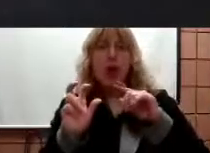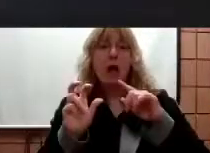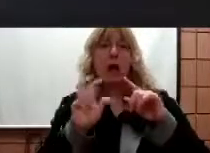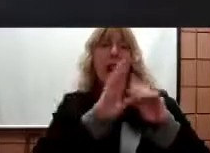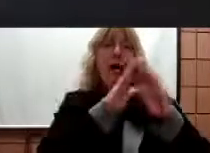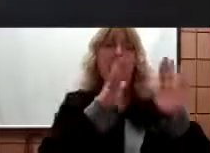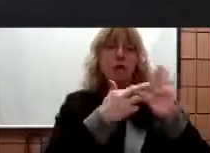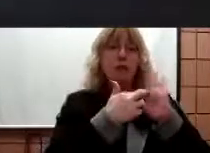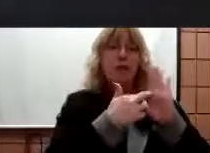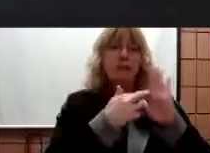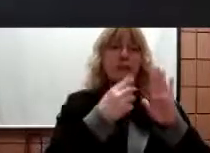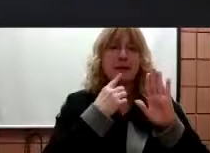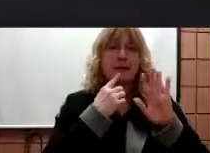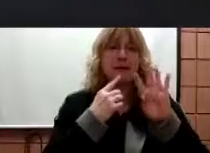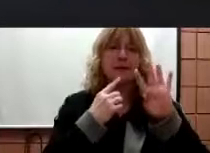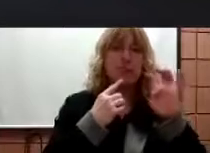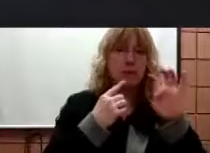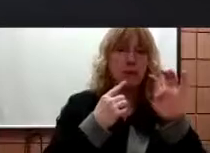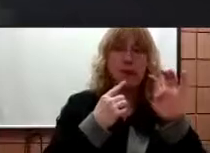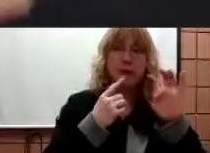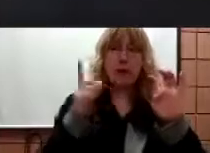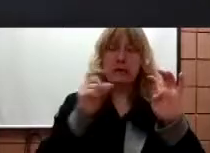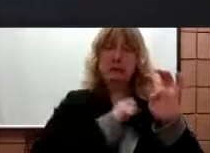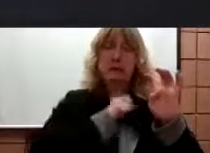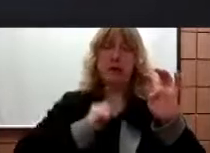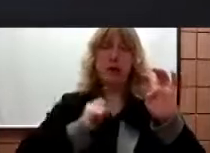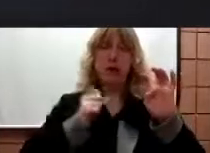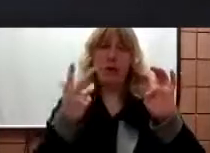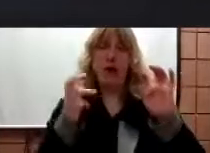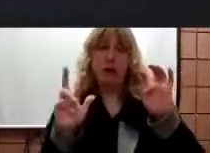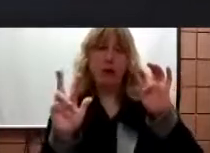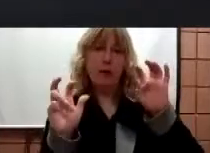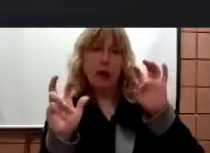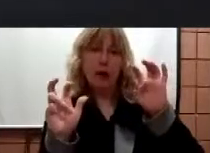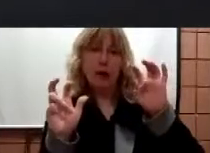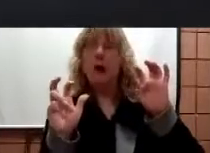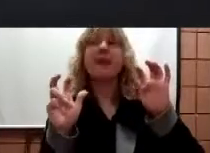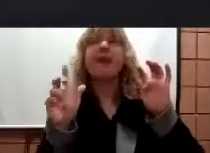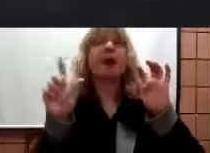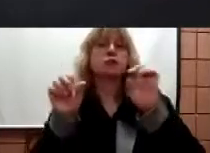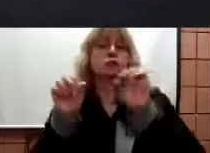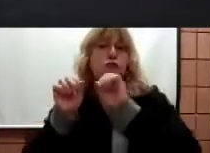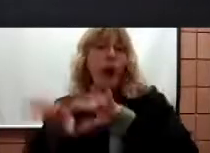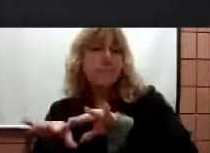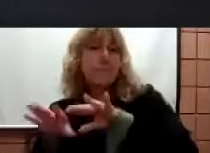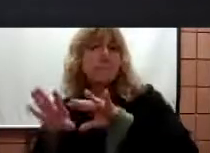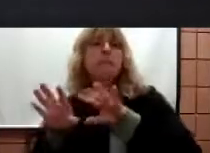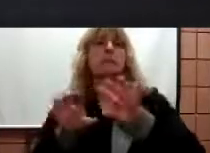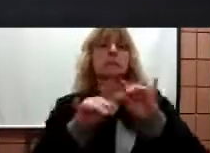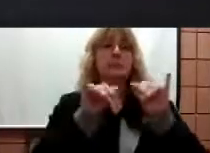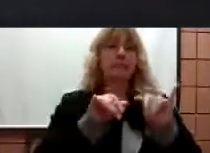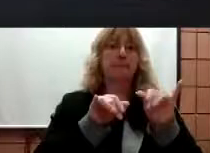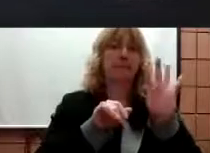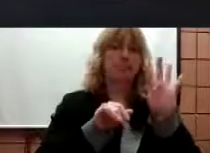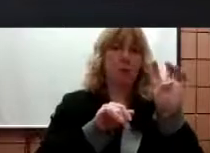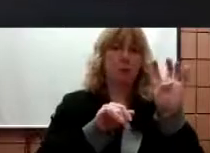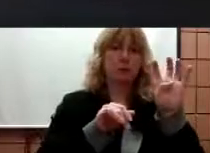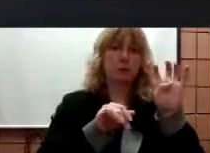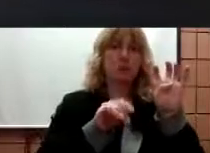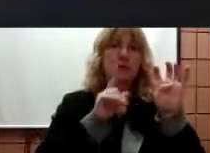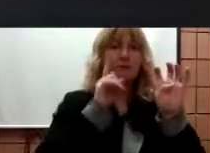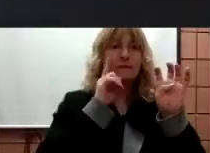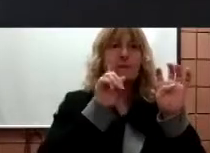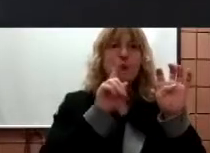checks. Senator Manchin wanted to make it $300. He dropped that notion, so it will stay at $400 a check